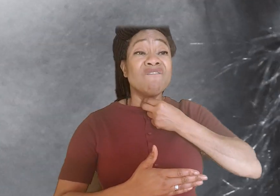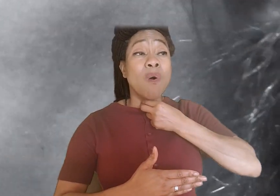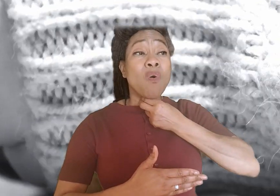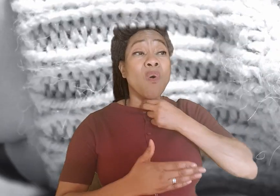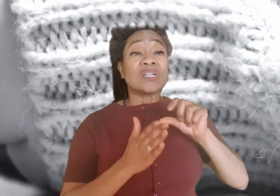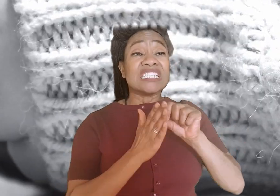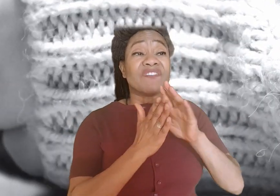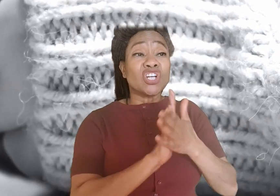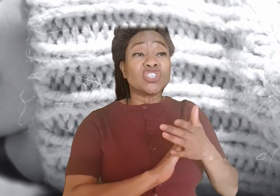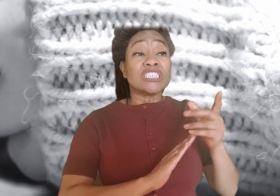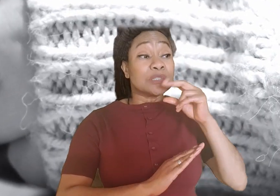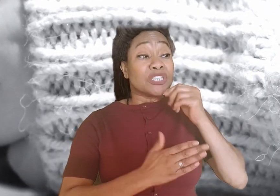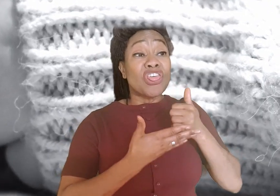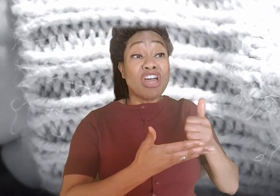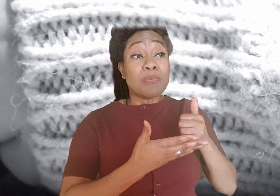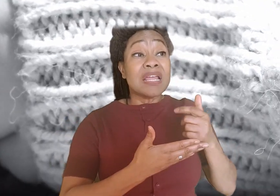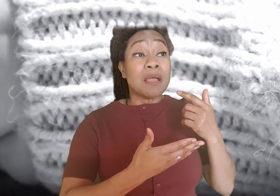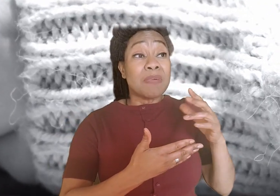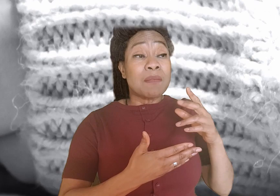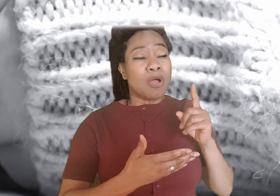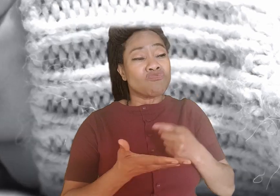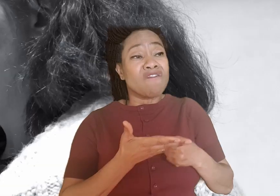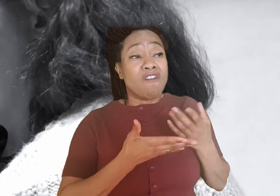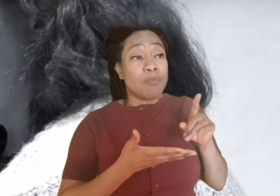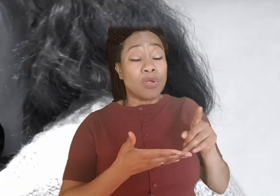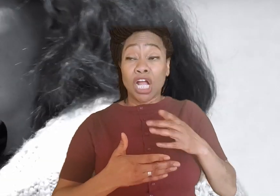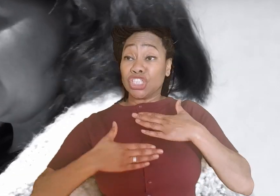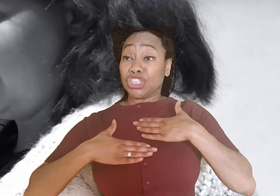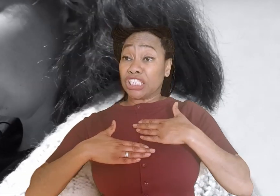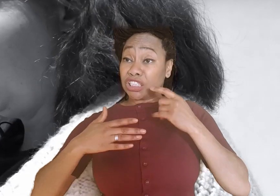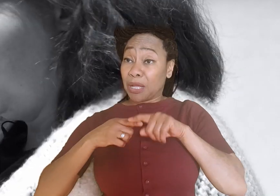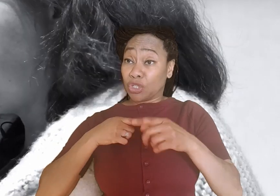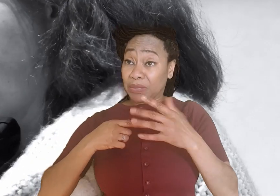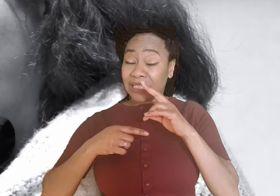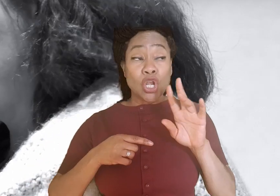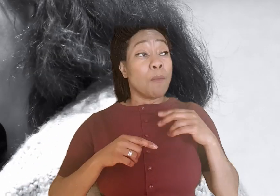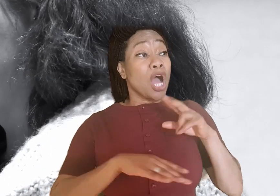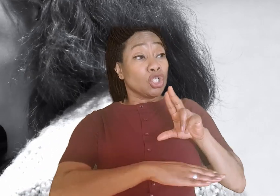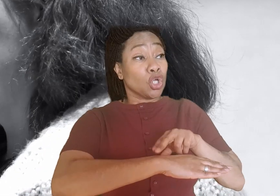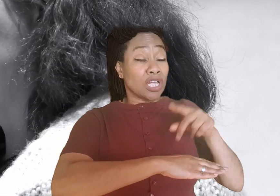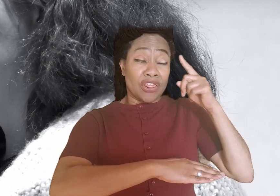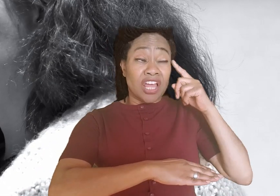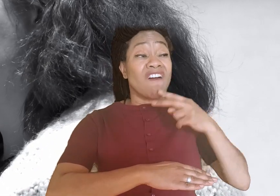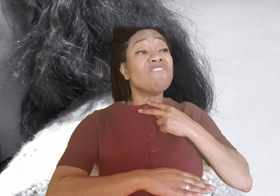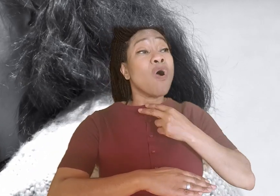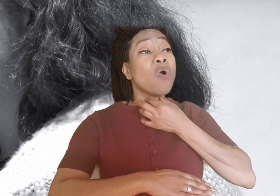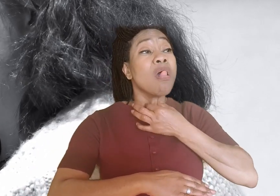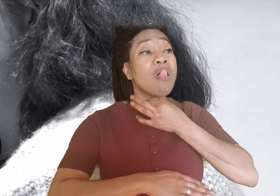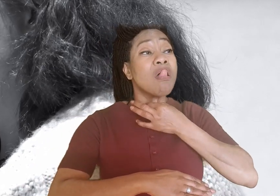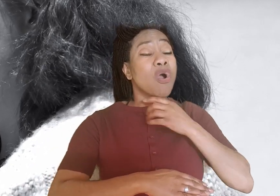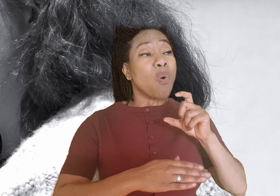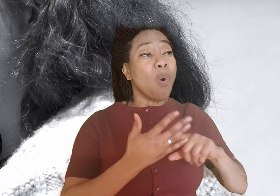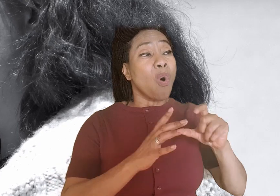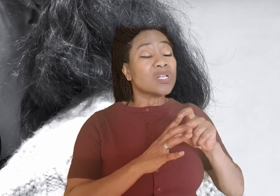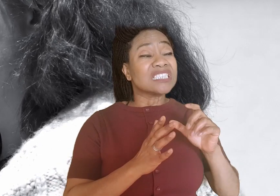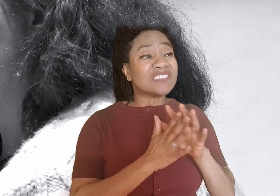speech therapy, but the referral has to come through you. Have you seen a chest specialist? No, as I said, my doctor thinks it's vocal cord dysfunction. What did you call